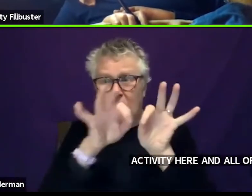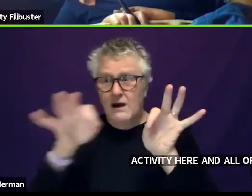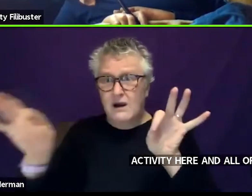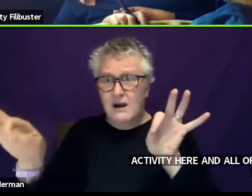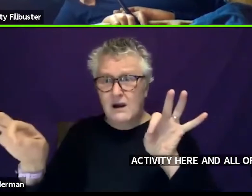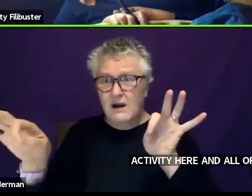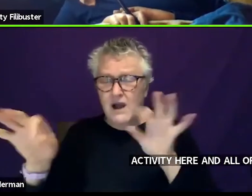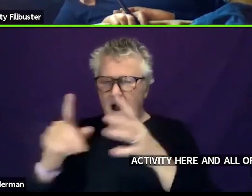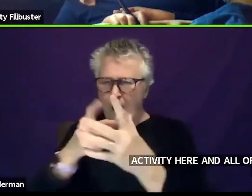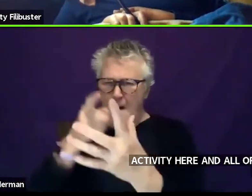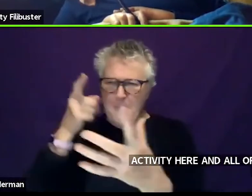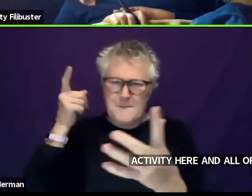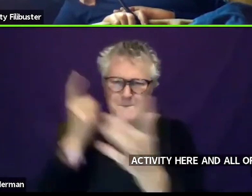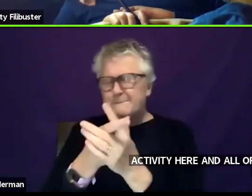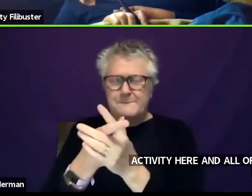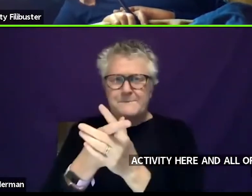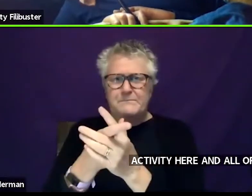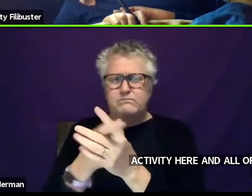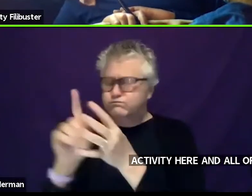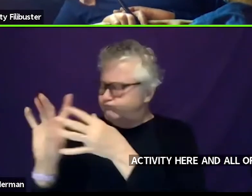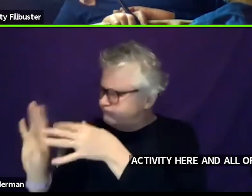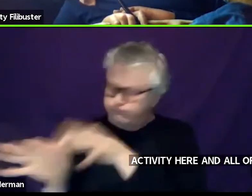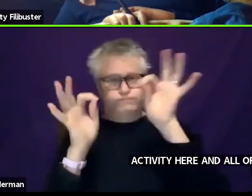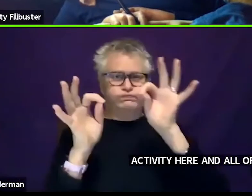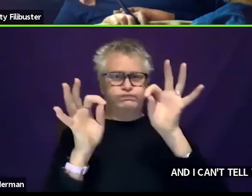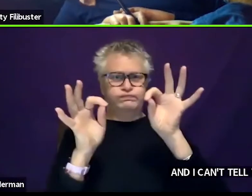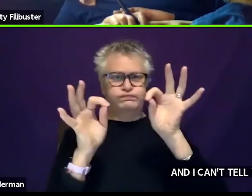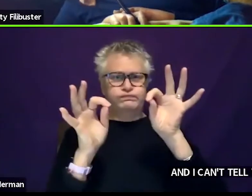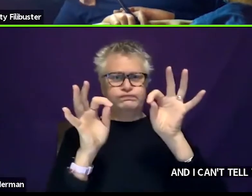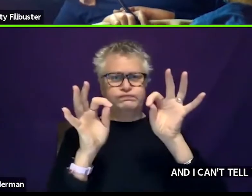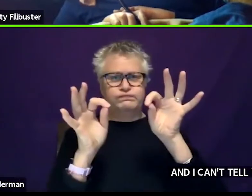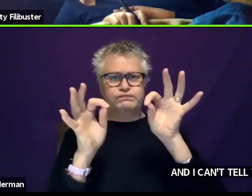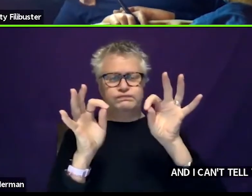it recentered me, and how it